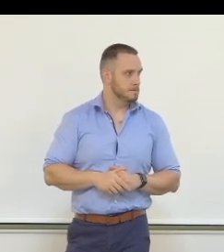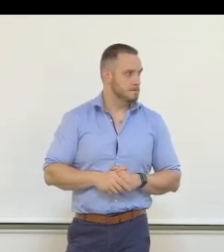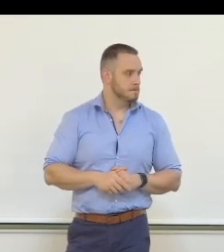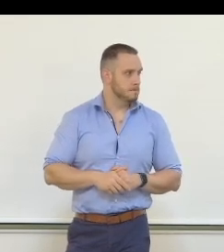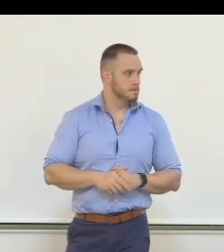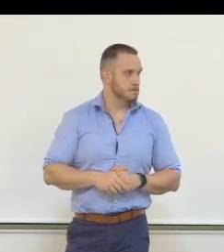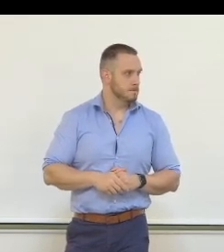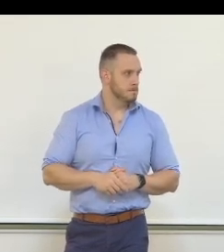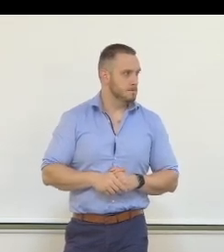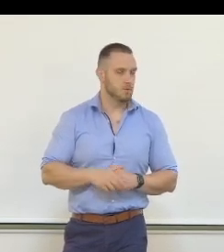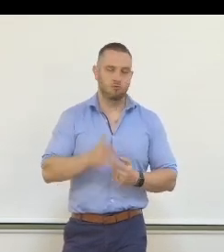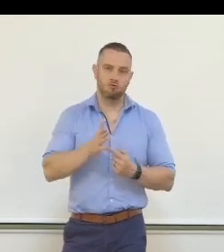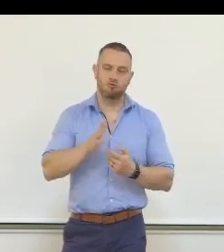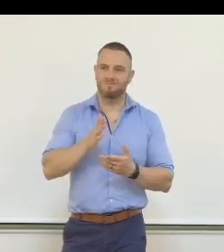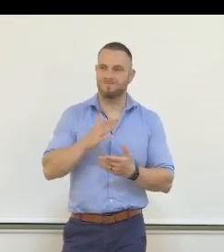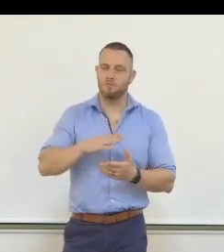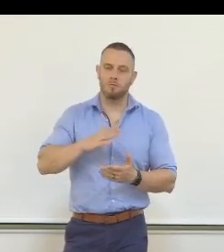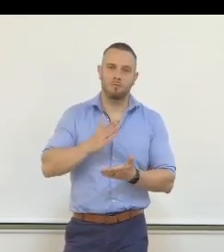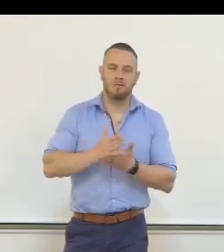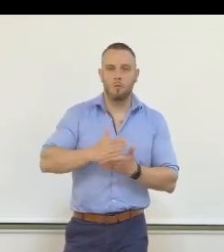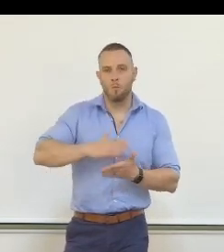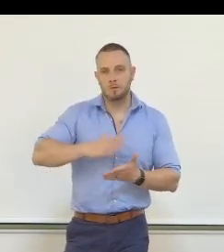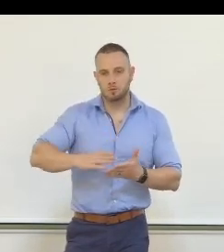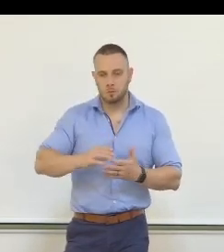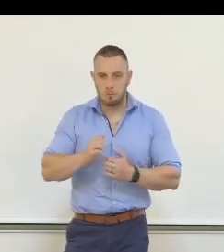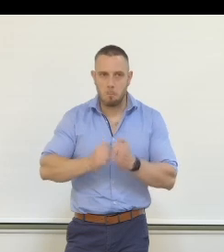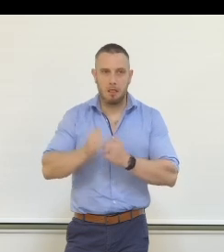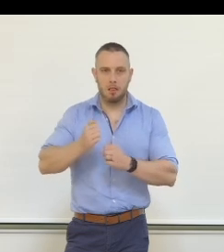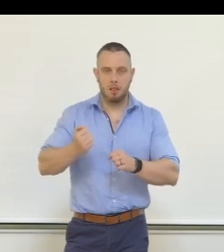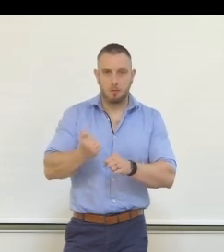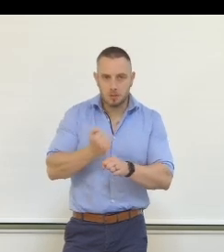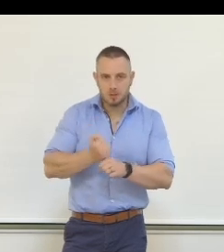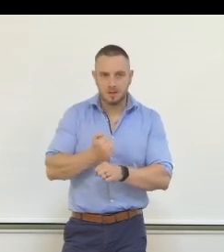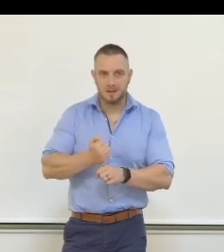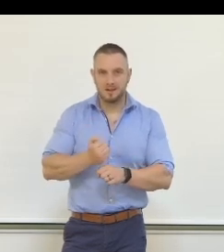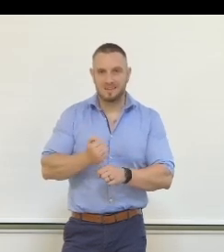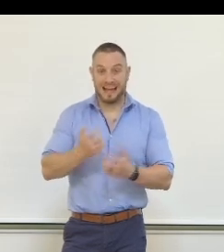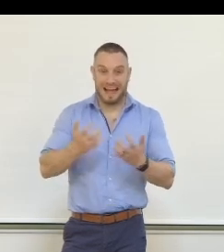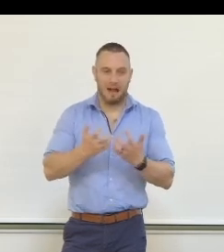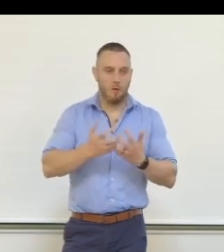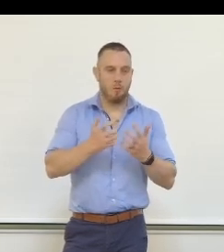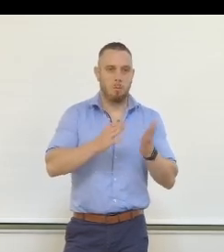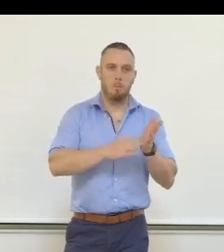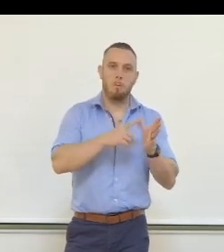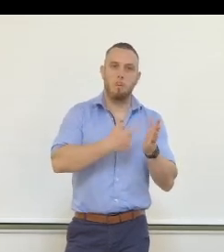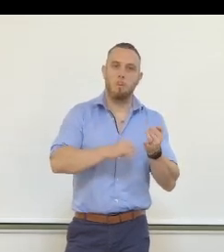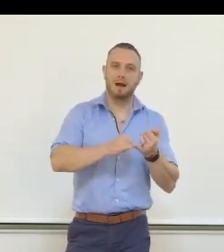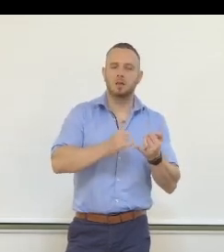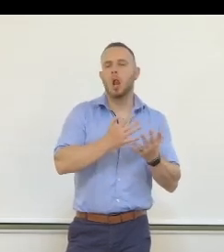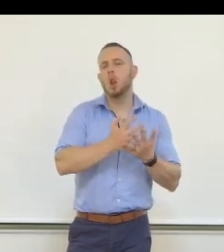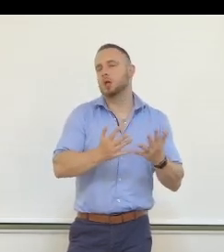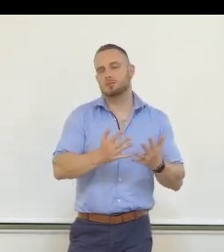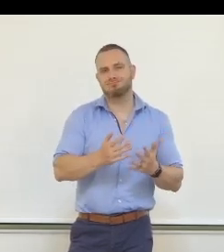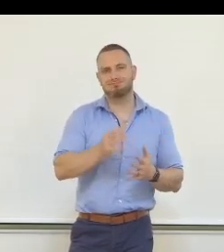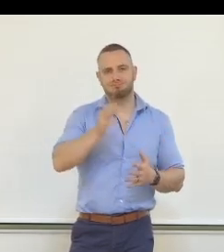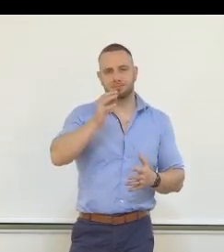build this idea, to build production the way it could be built on Mars. I mean, there are a lot of unknowns, there